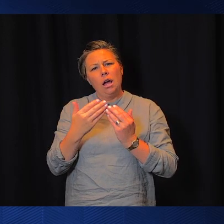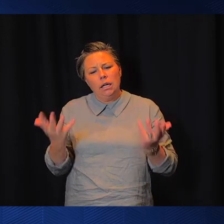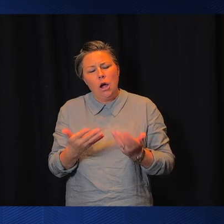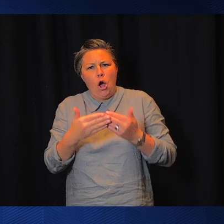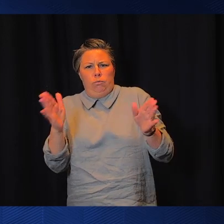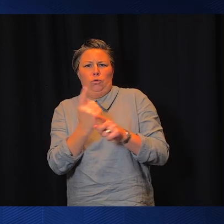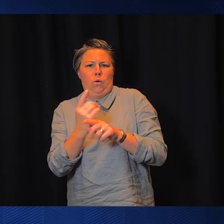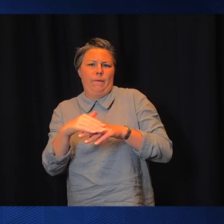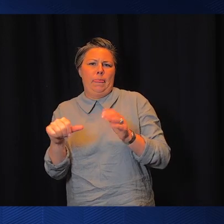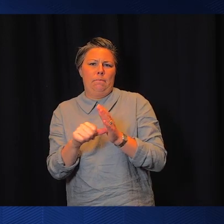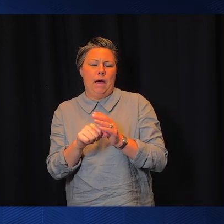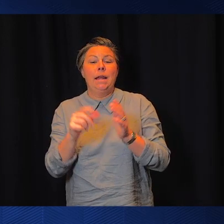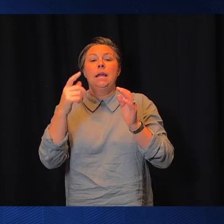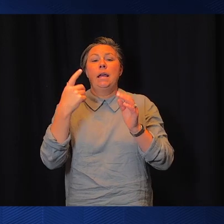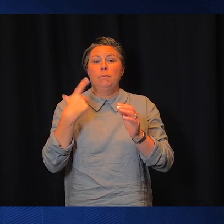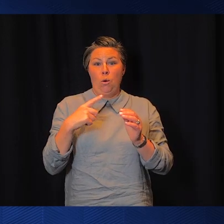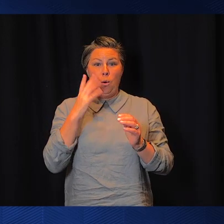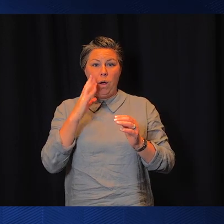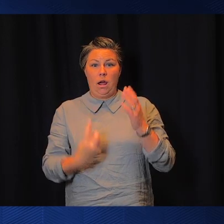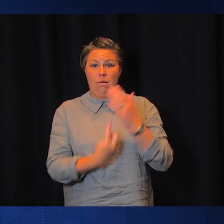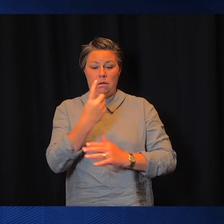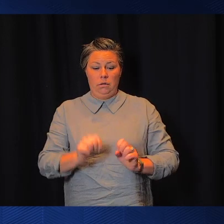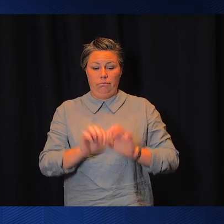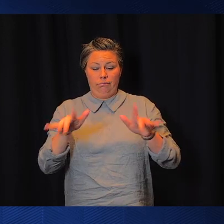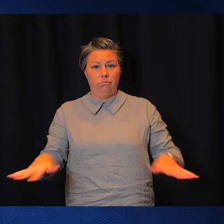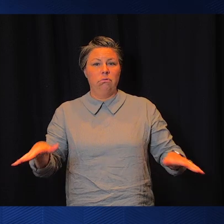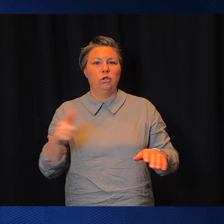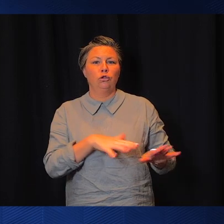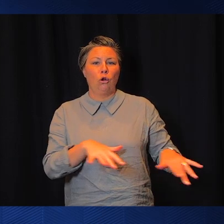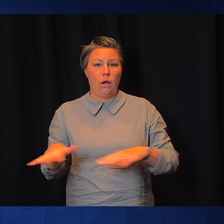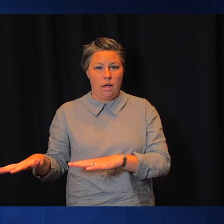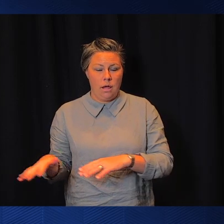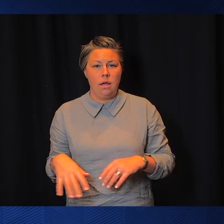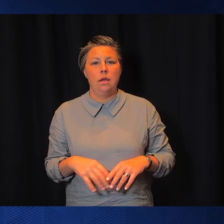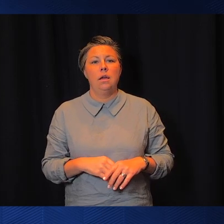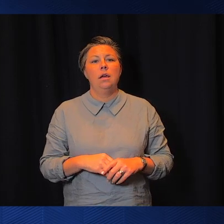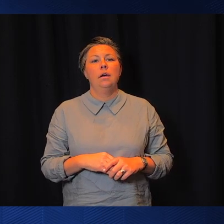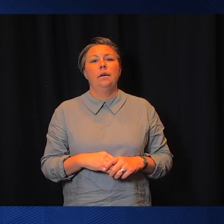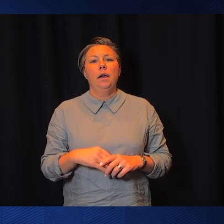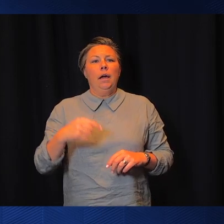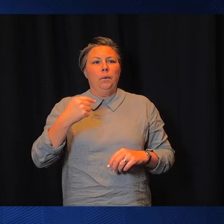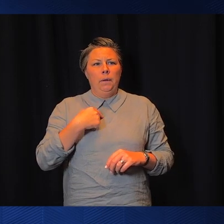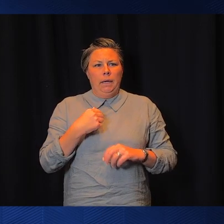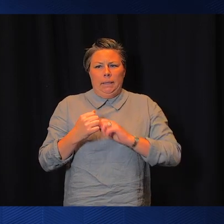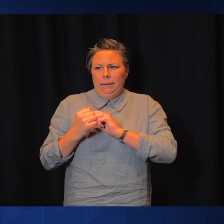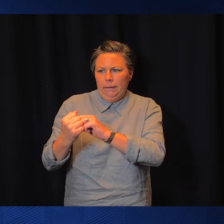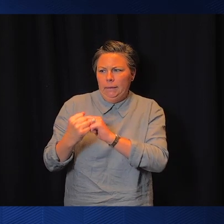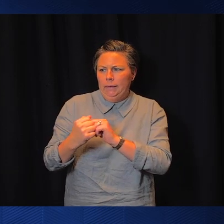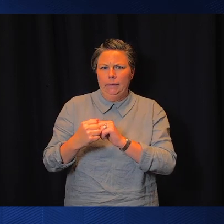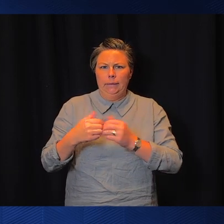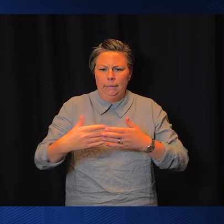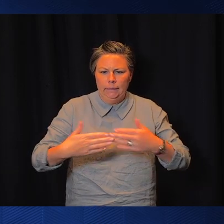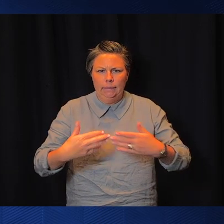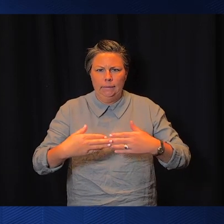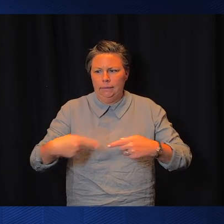For example, in the Tonga response, while we were working with Kirsty to do the response, our government were busy